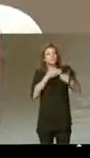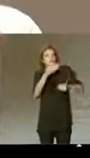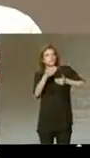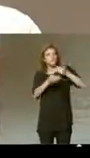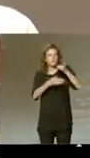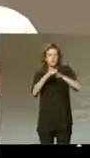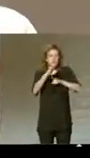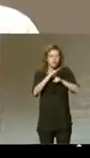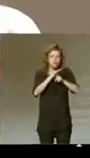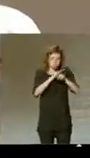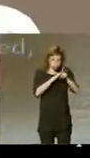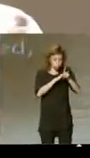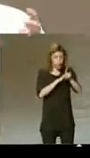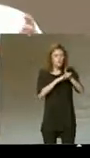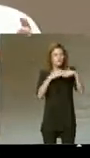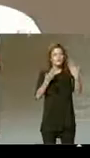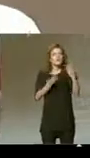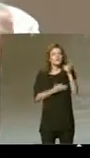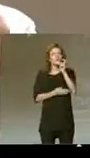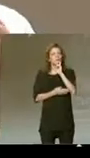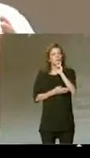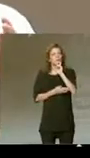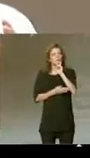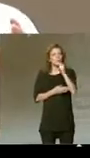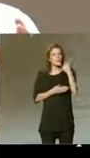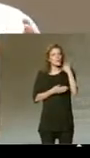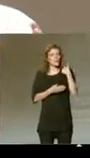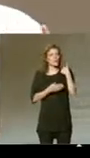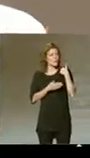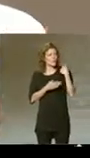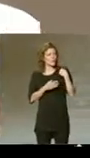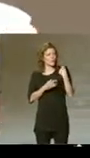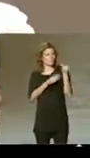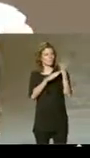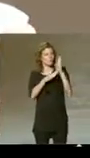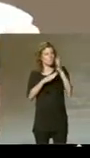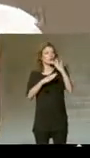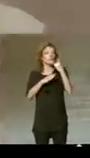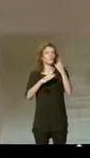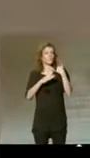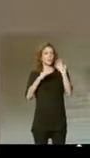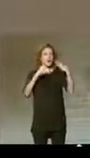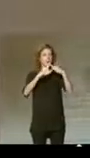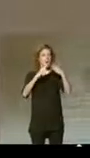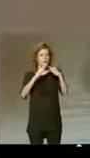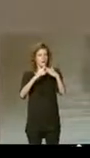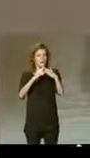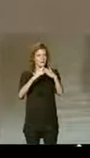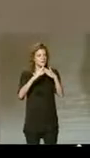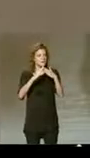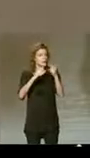concept, the concept evolves, and there is a true technique explosion.